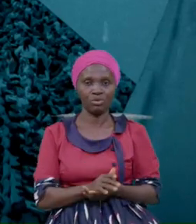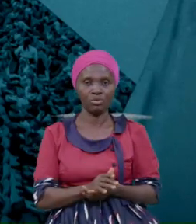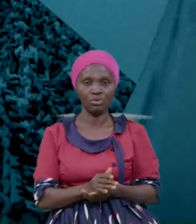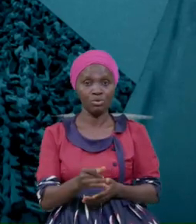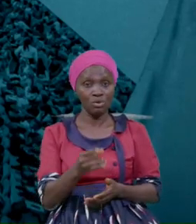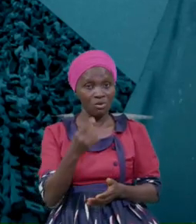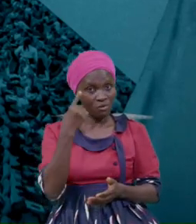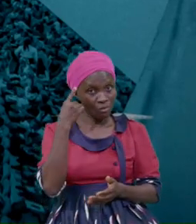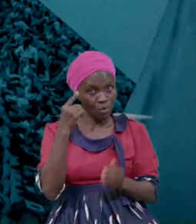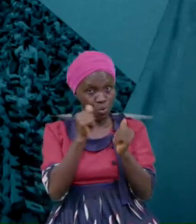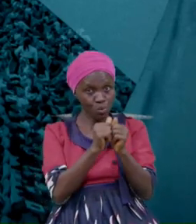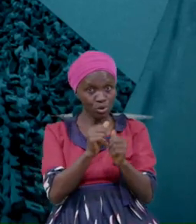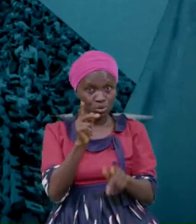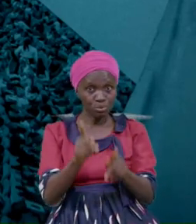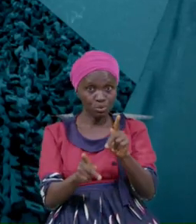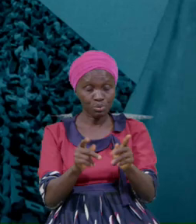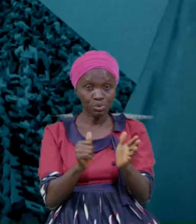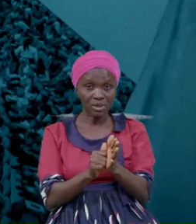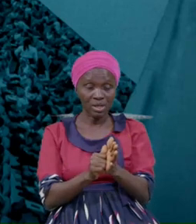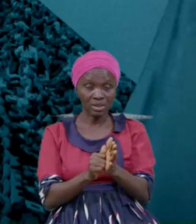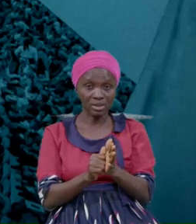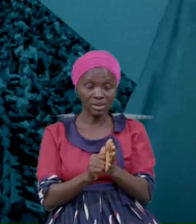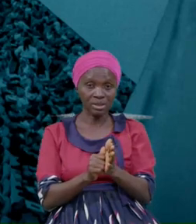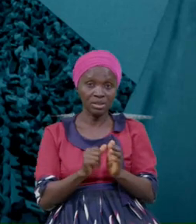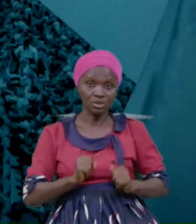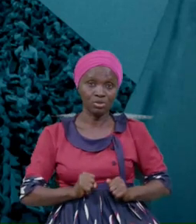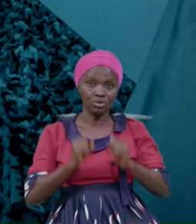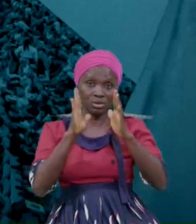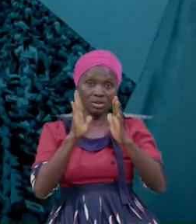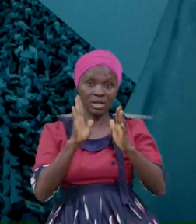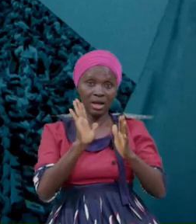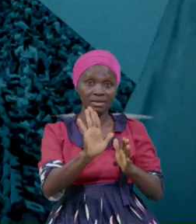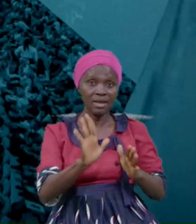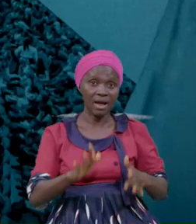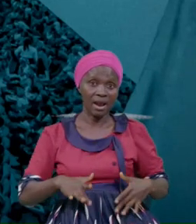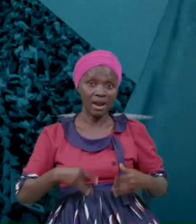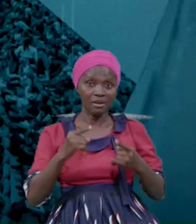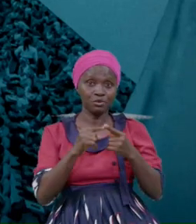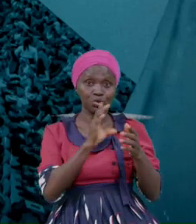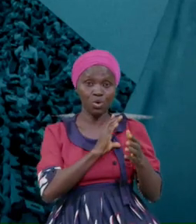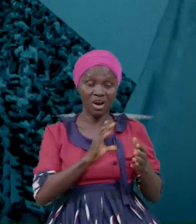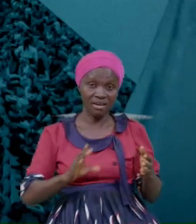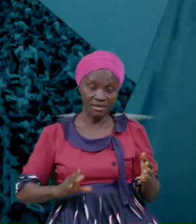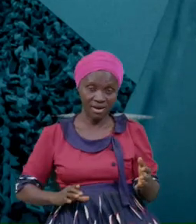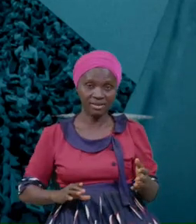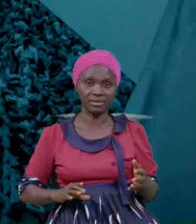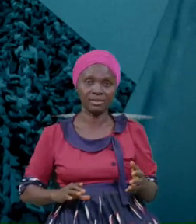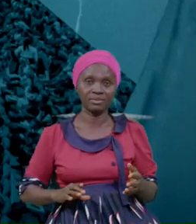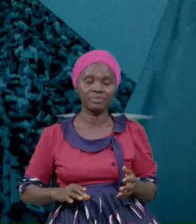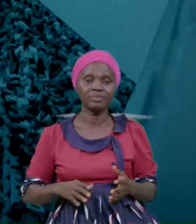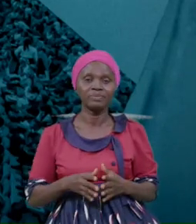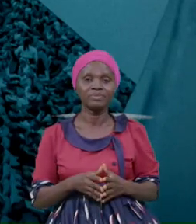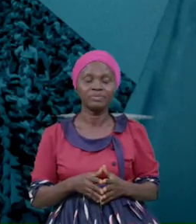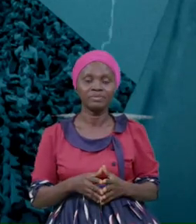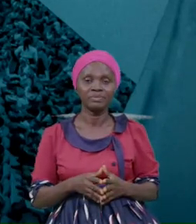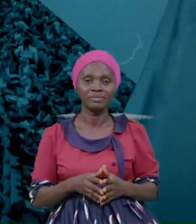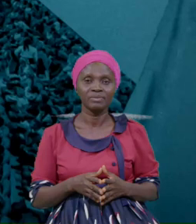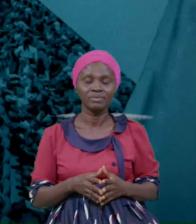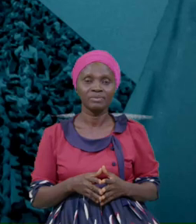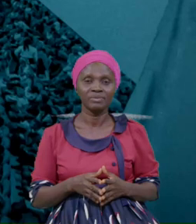As you will come here tomorrow by 3 p.m., please, you'll go to the right-hand